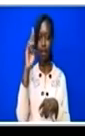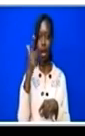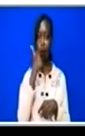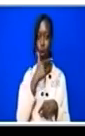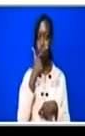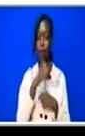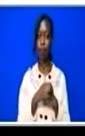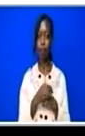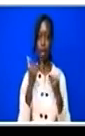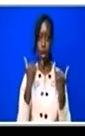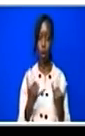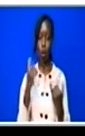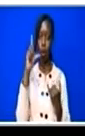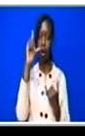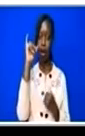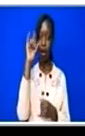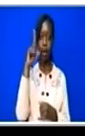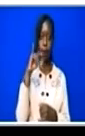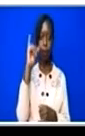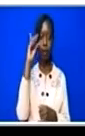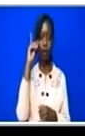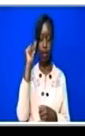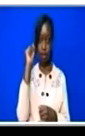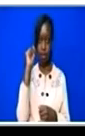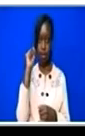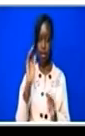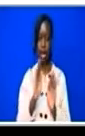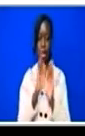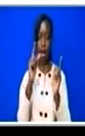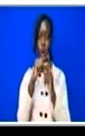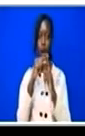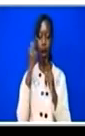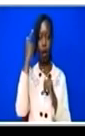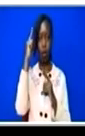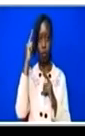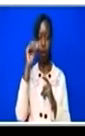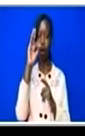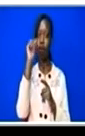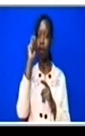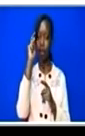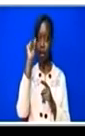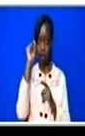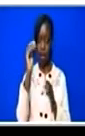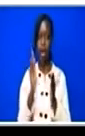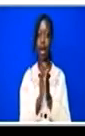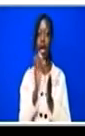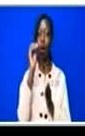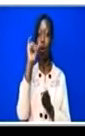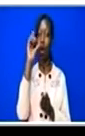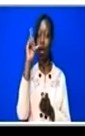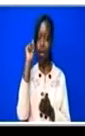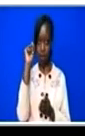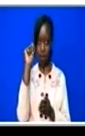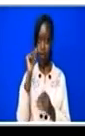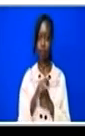So lipids is therefore a general term for fats and oils. Good. So then